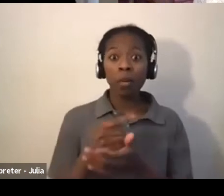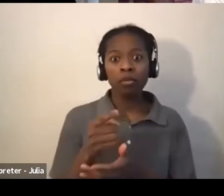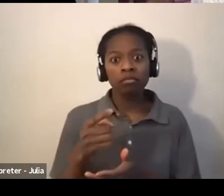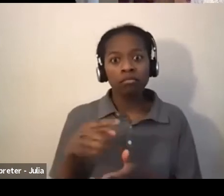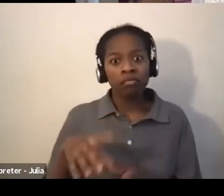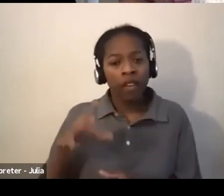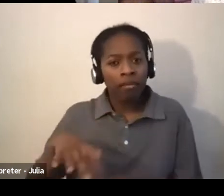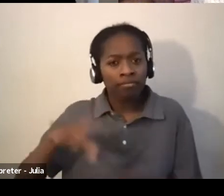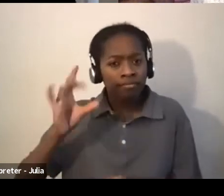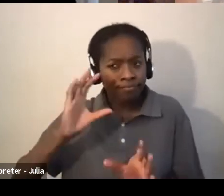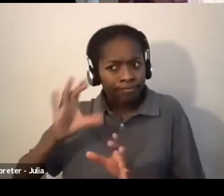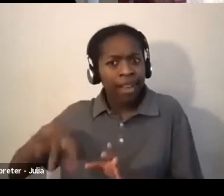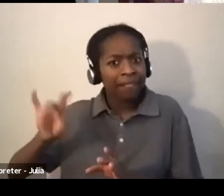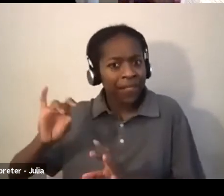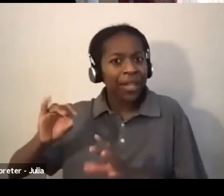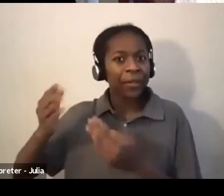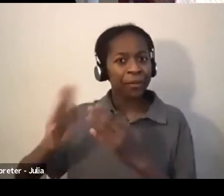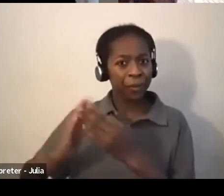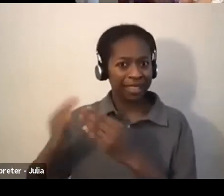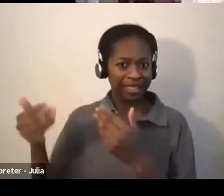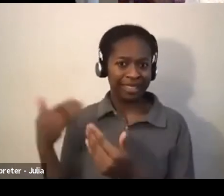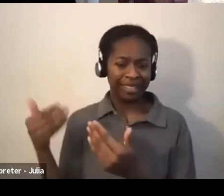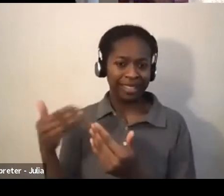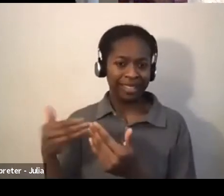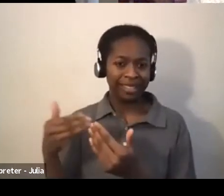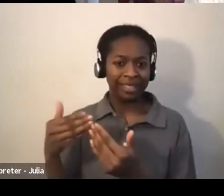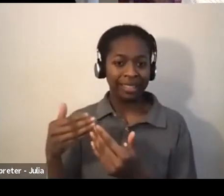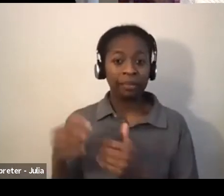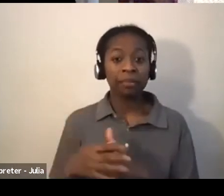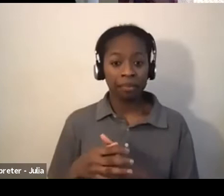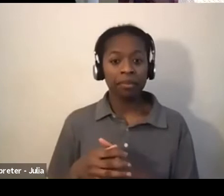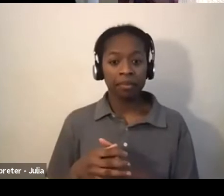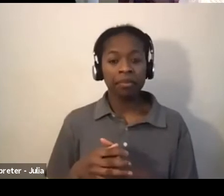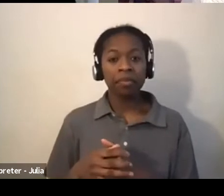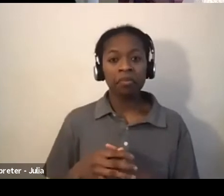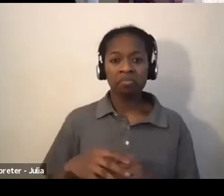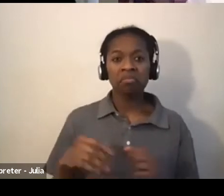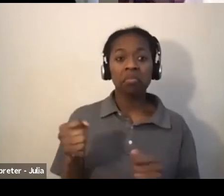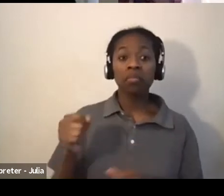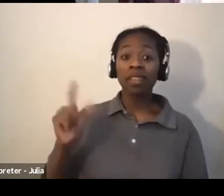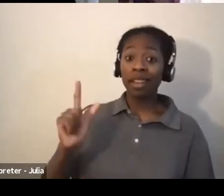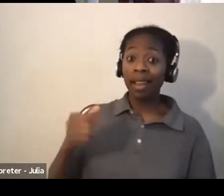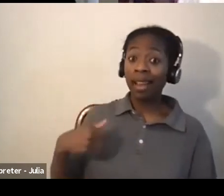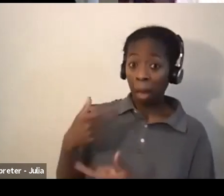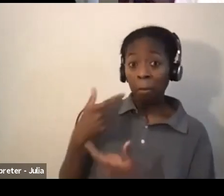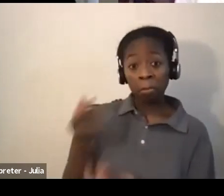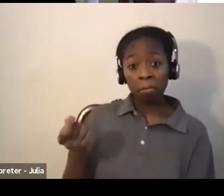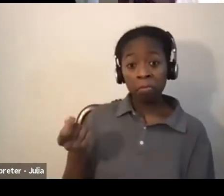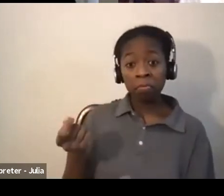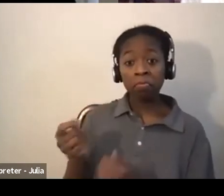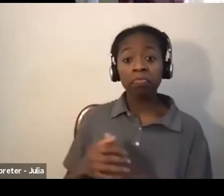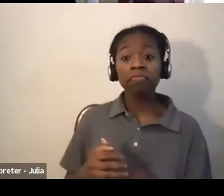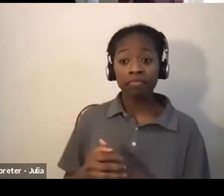you really get access to that representation that we're looking for. That's an interesting one. Yeah. Yeah.